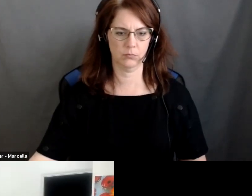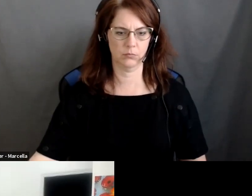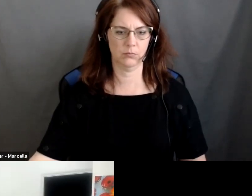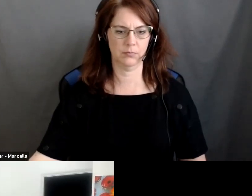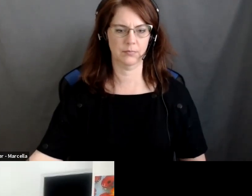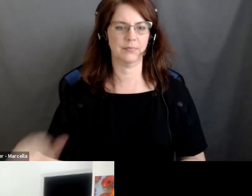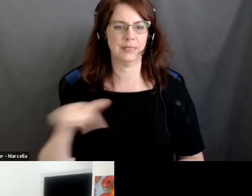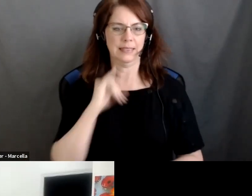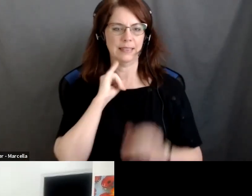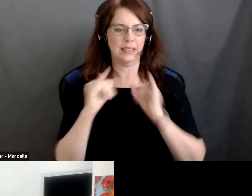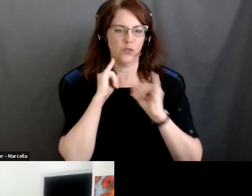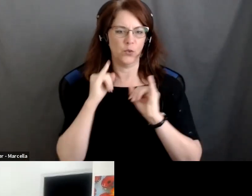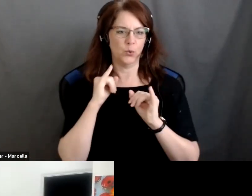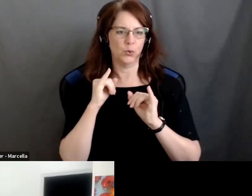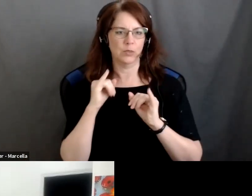the jitters out.